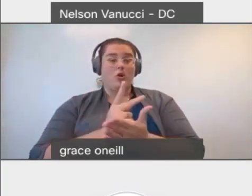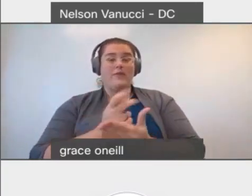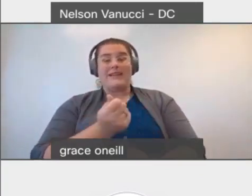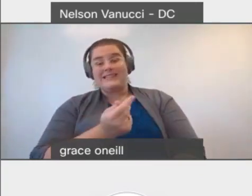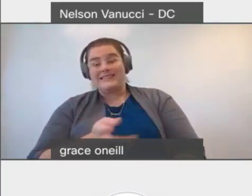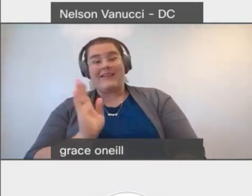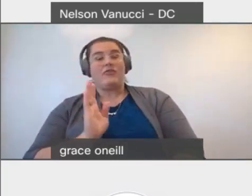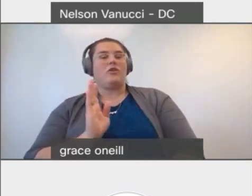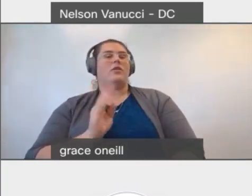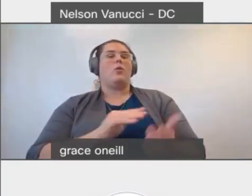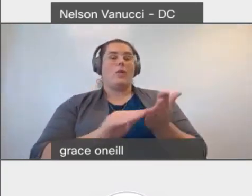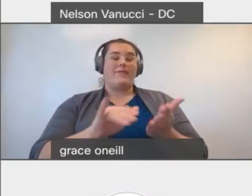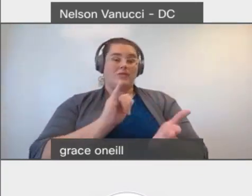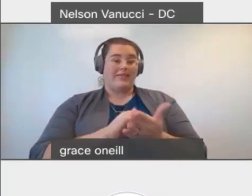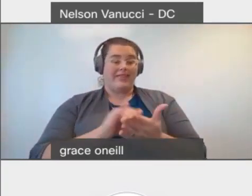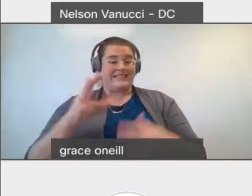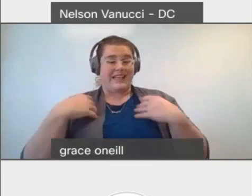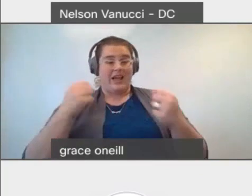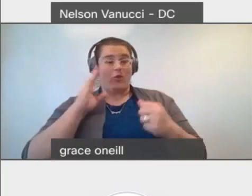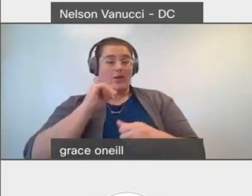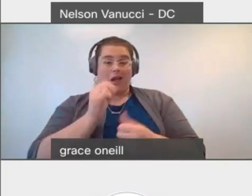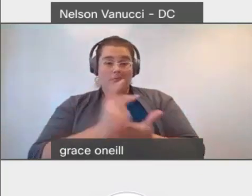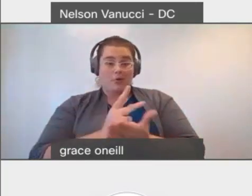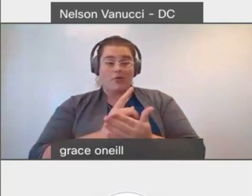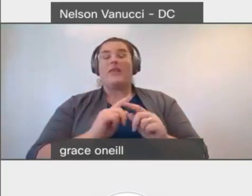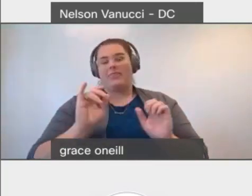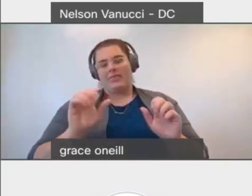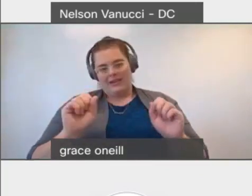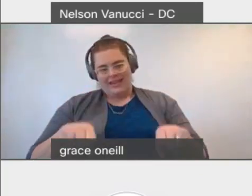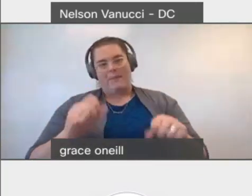complicated. But for right now,